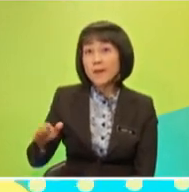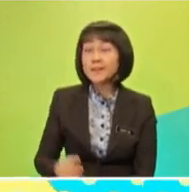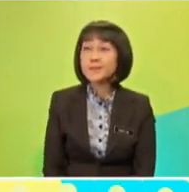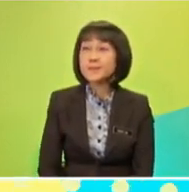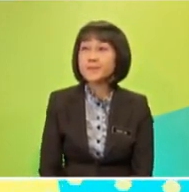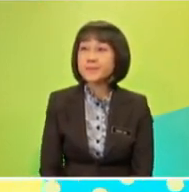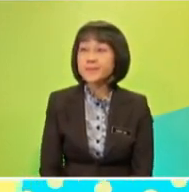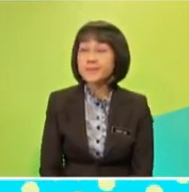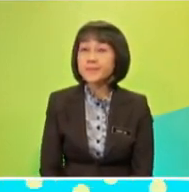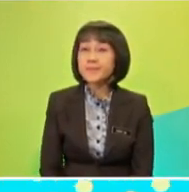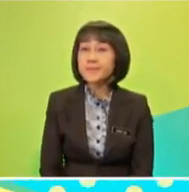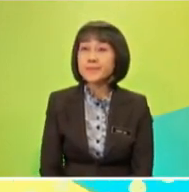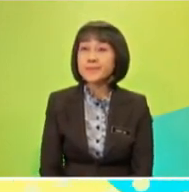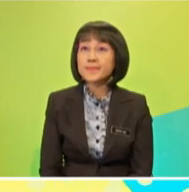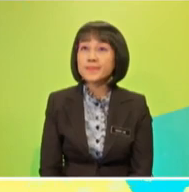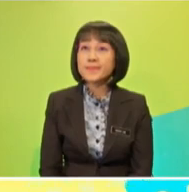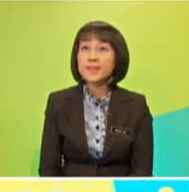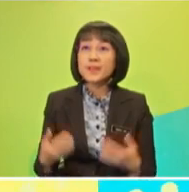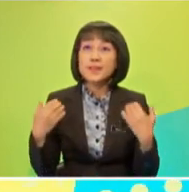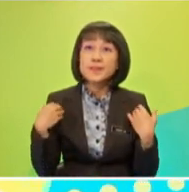Can someone ask the question?